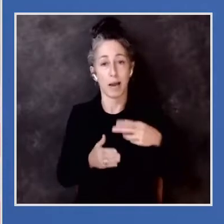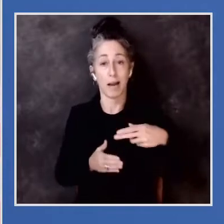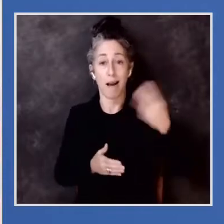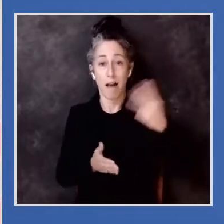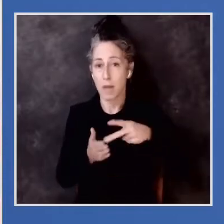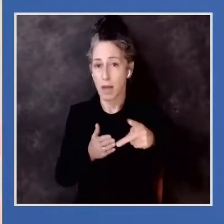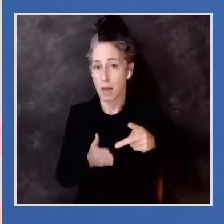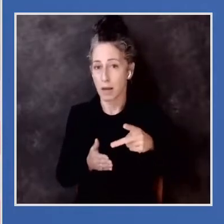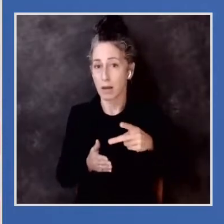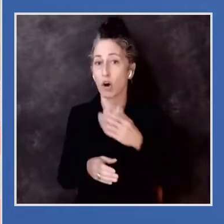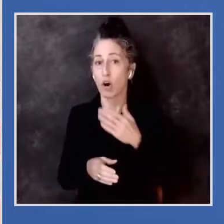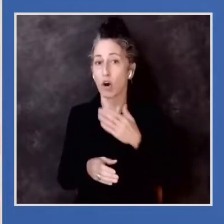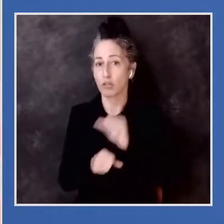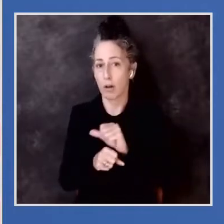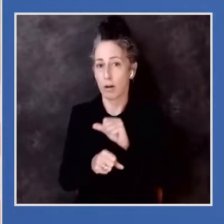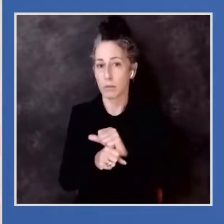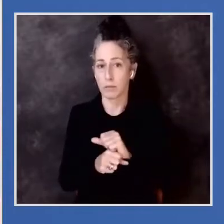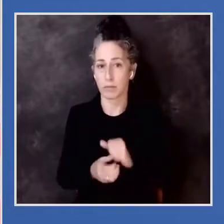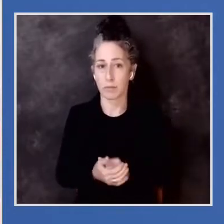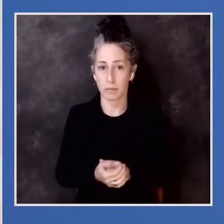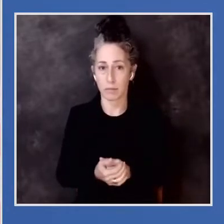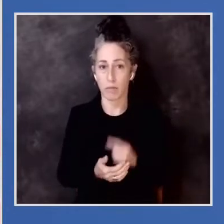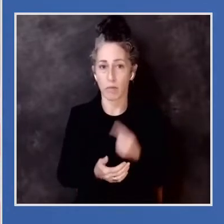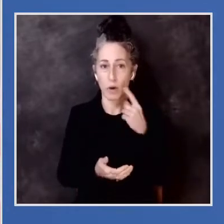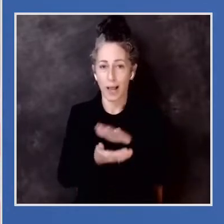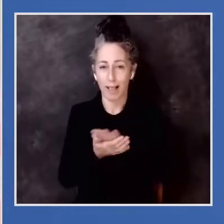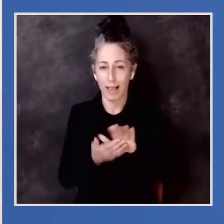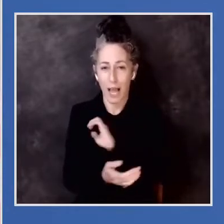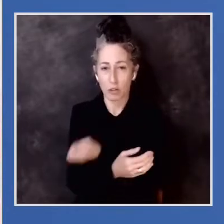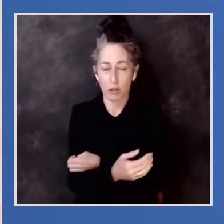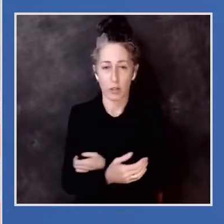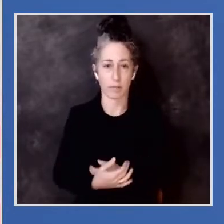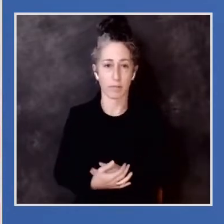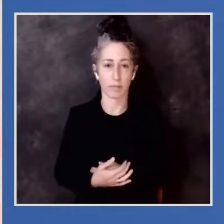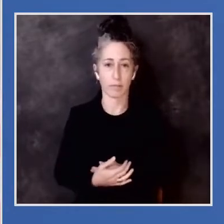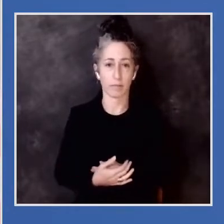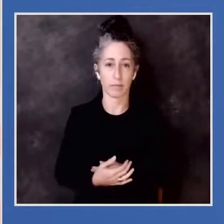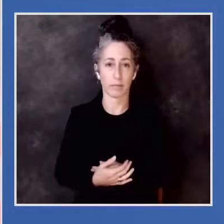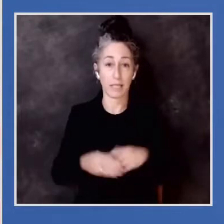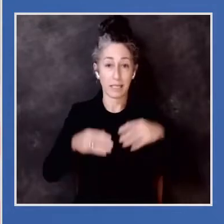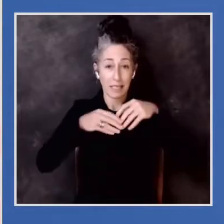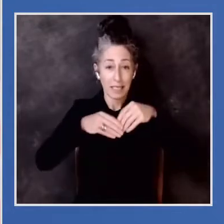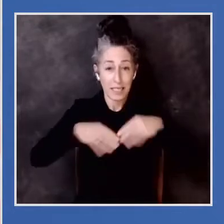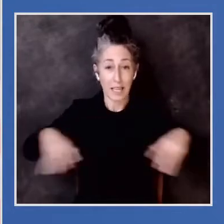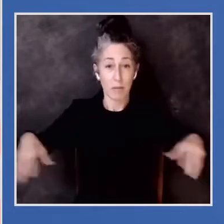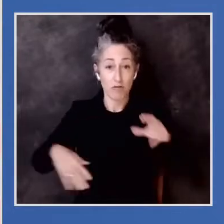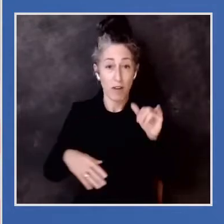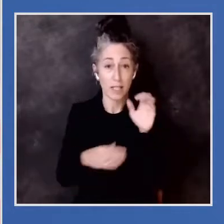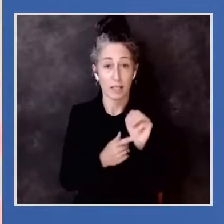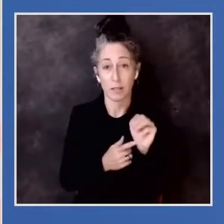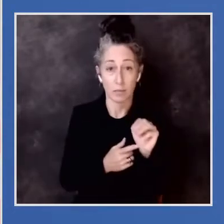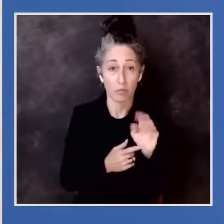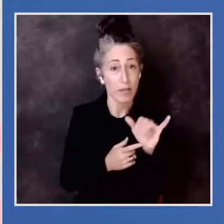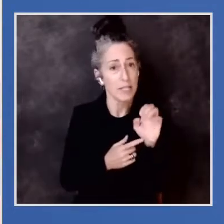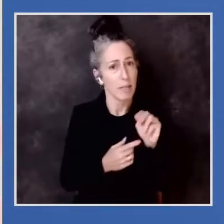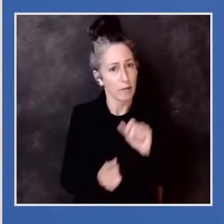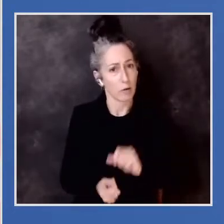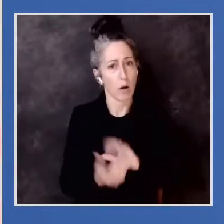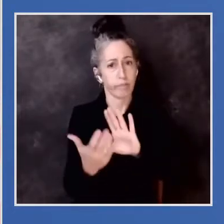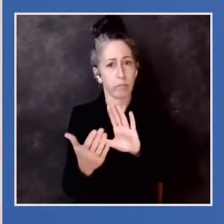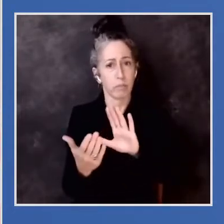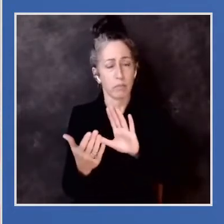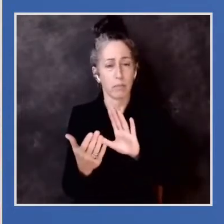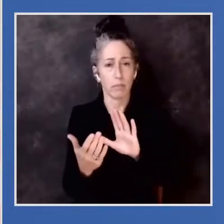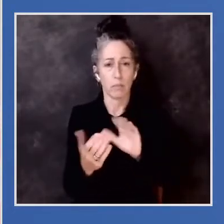labor jobs. We'll act to address systemic racism in our country. We'll act to give working people a fair shot